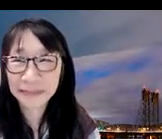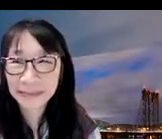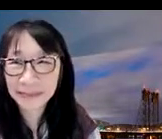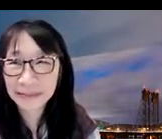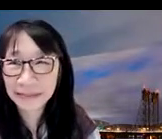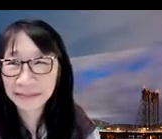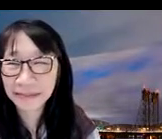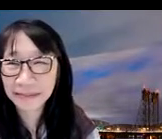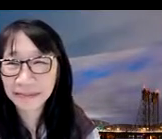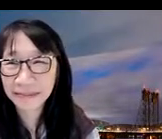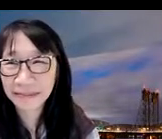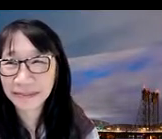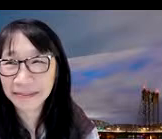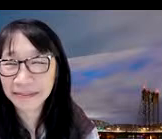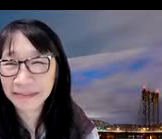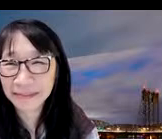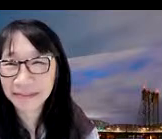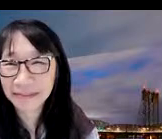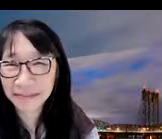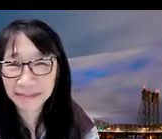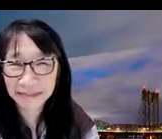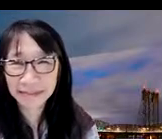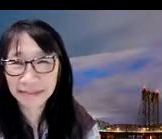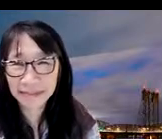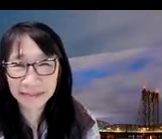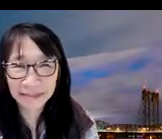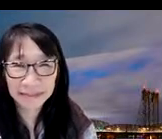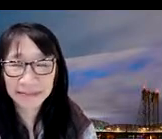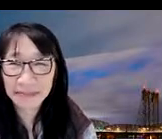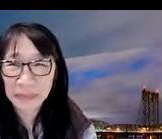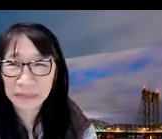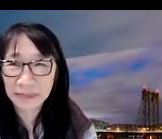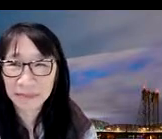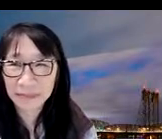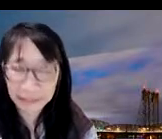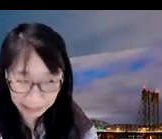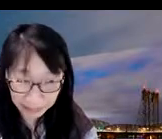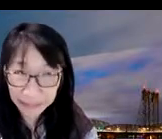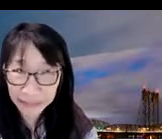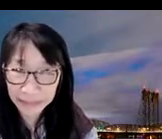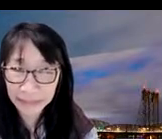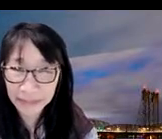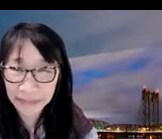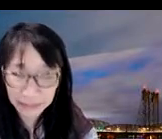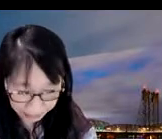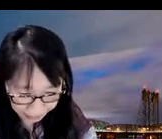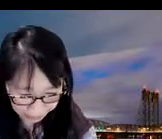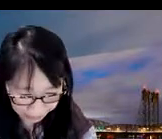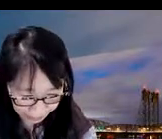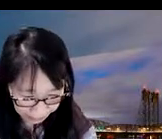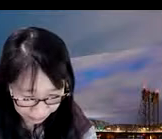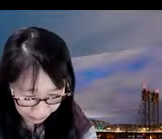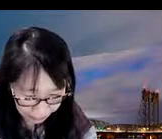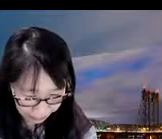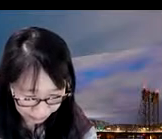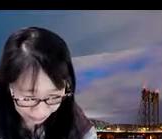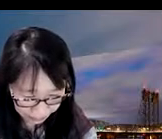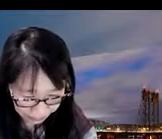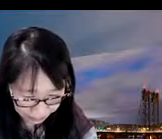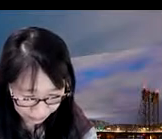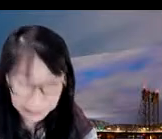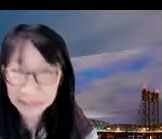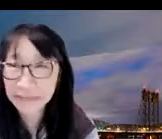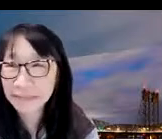Good afternoon. So I'm Robin Richardson. I am not only a member of the community working group, but I am also a member of